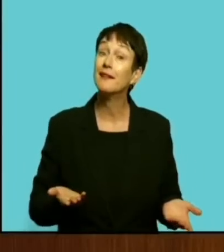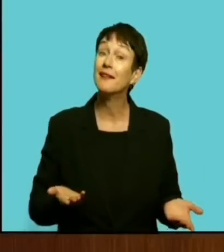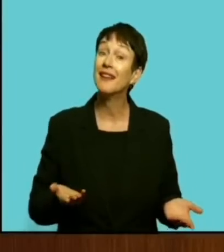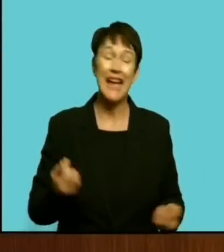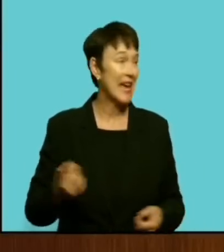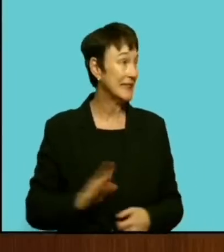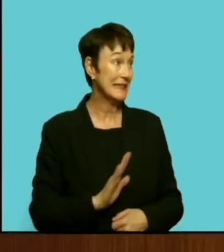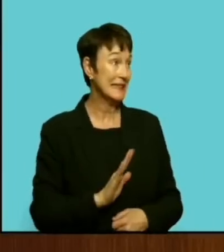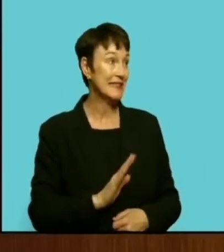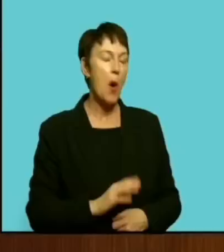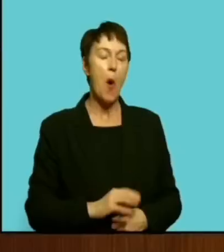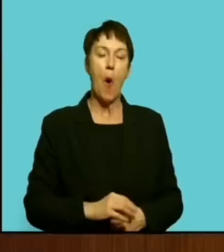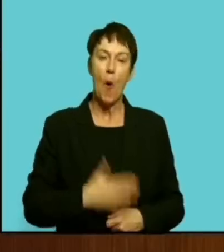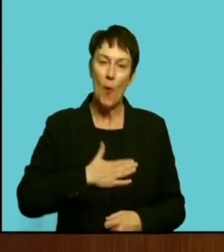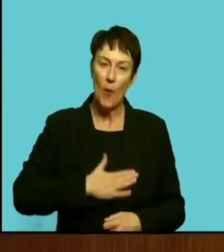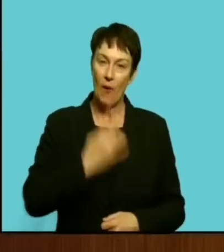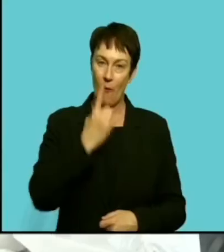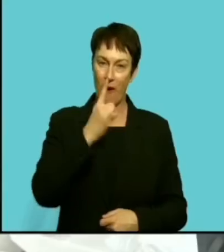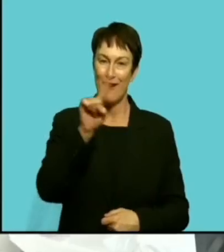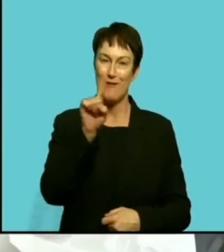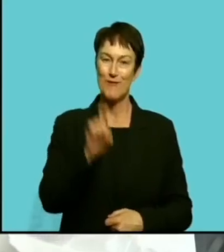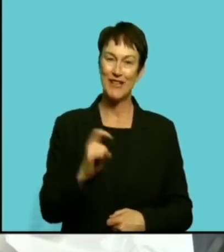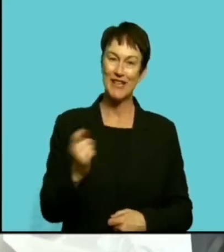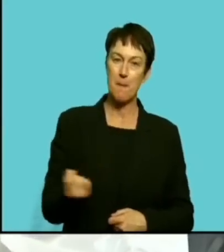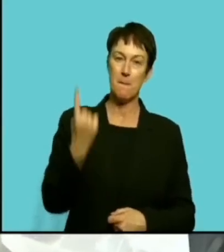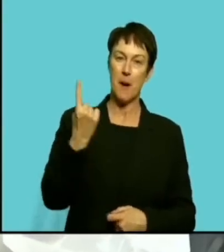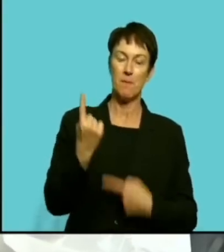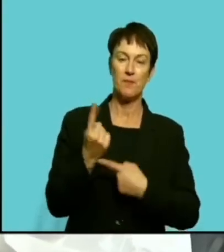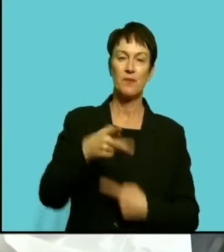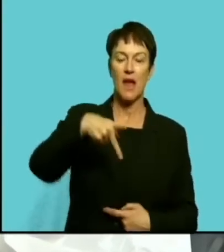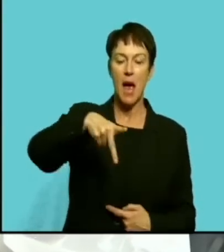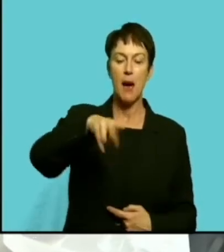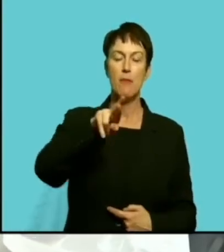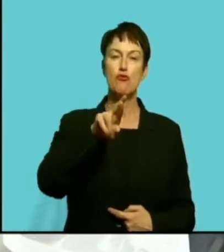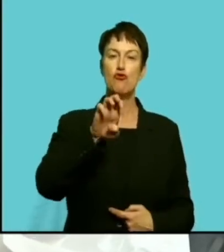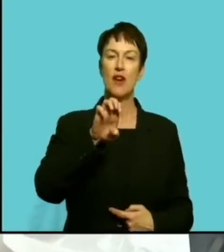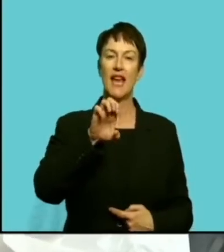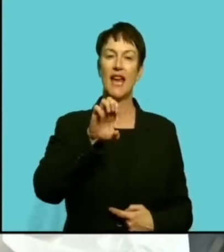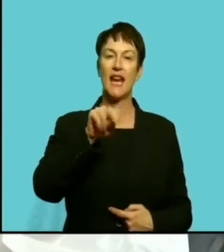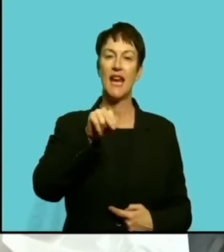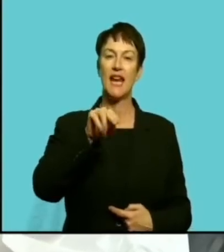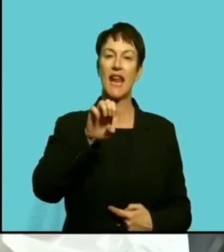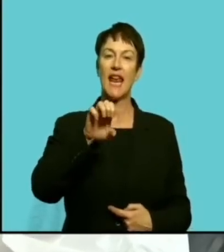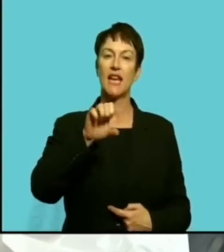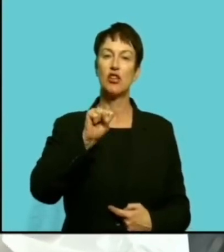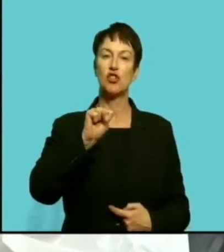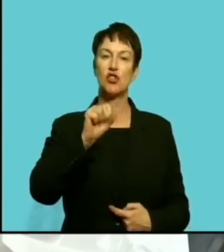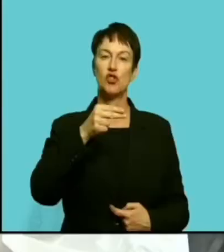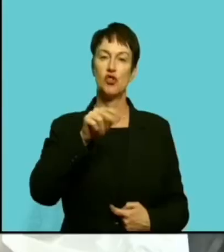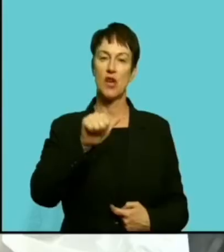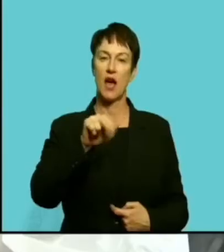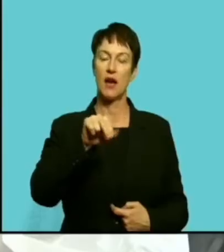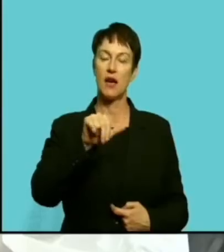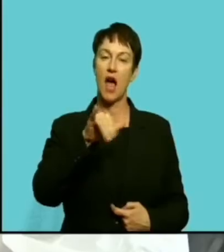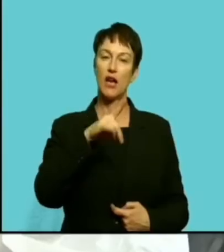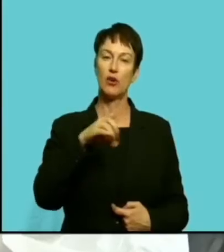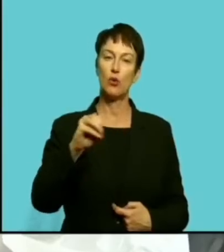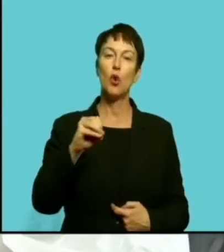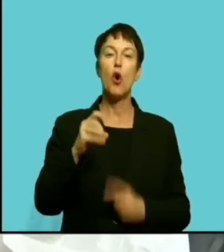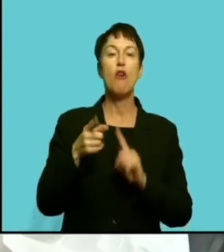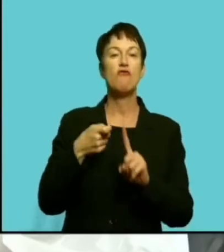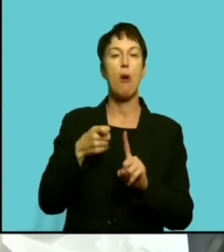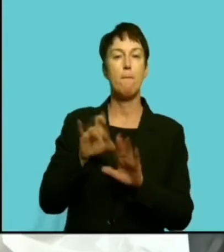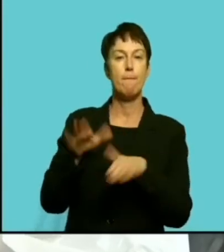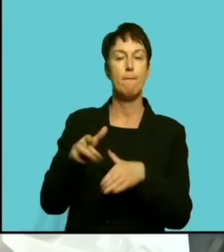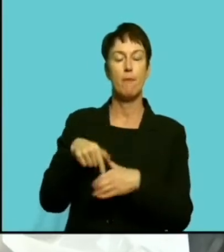Just in time, Governor. We've got a question from Pranesha Naidu at Bloomberg. Given the vote split, did the MPC